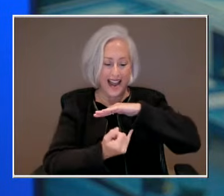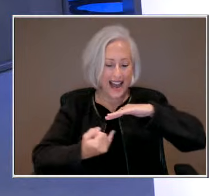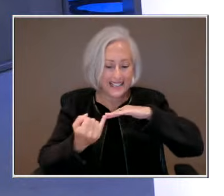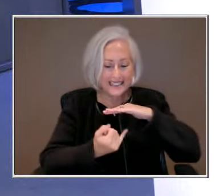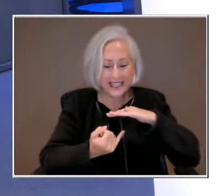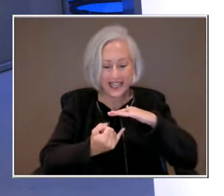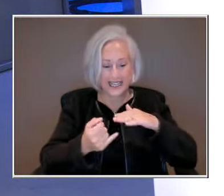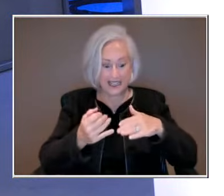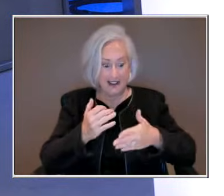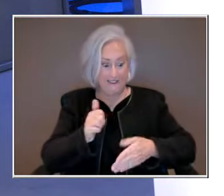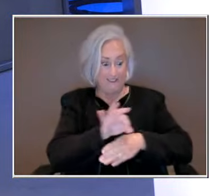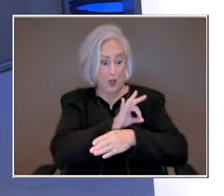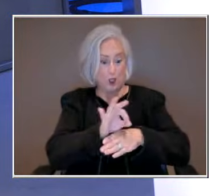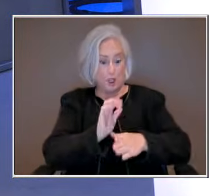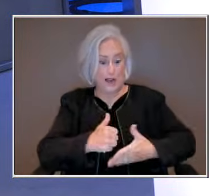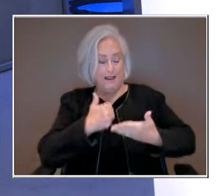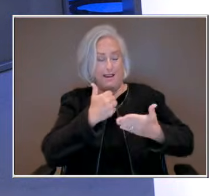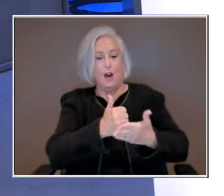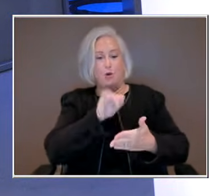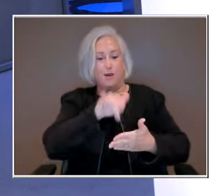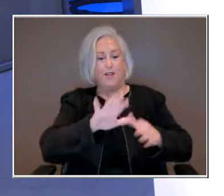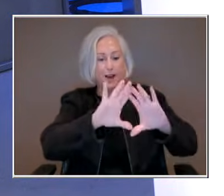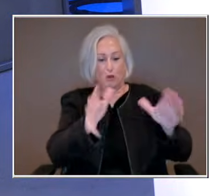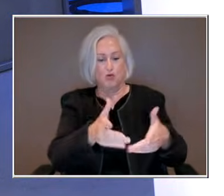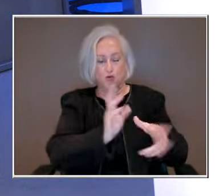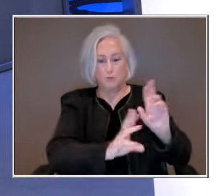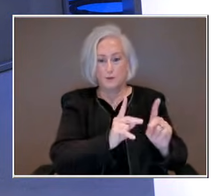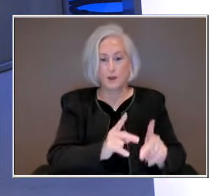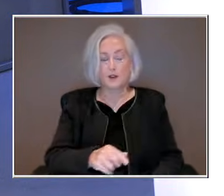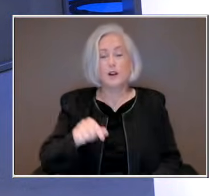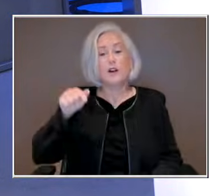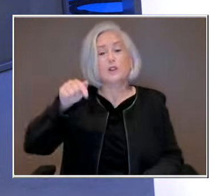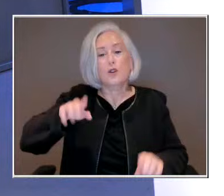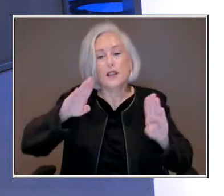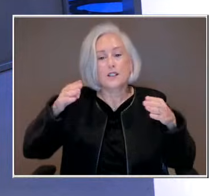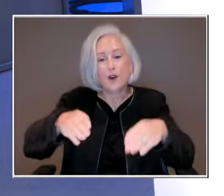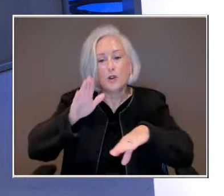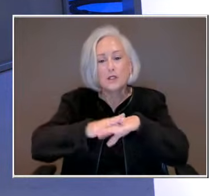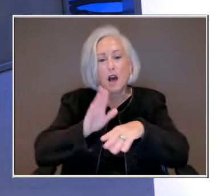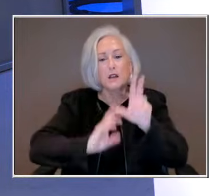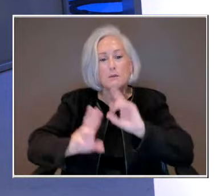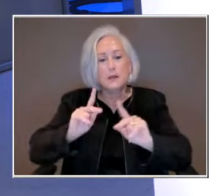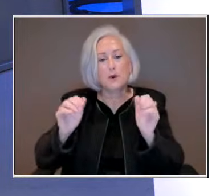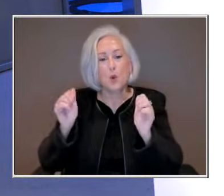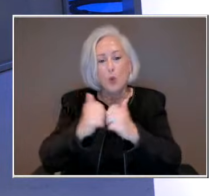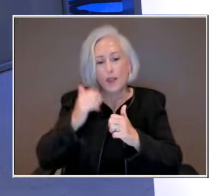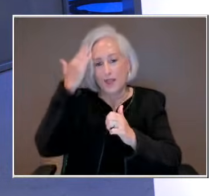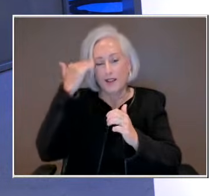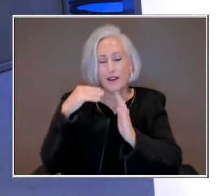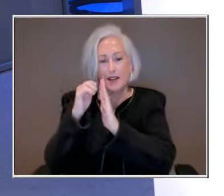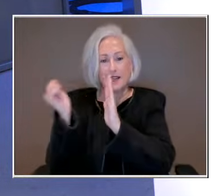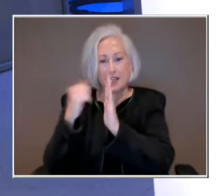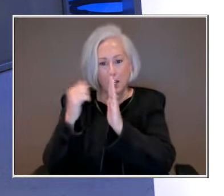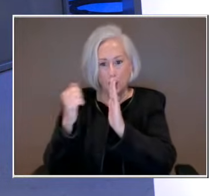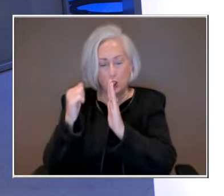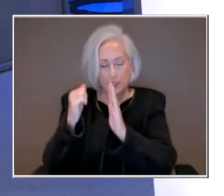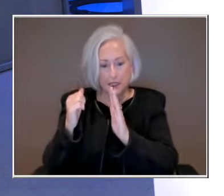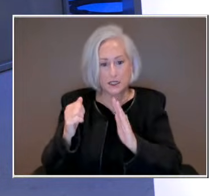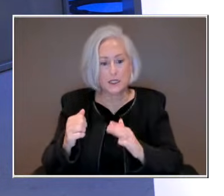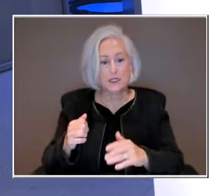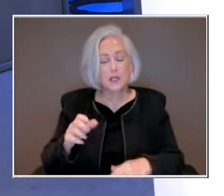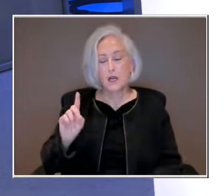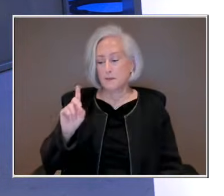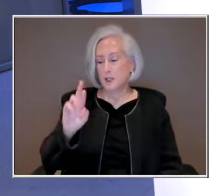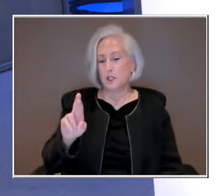So this study focused on adults with concussion. However, we have Dr. Candace Coffey on because we're so interested in brain